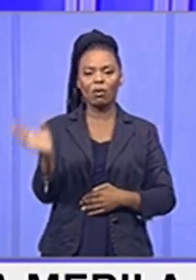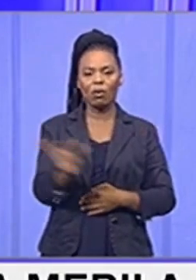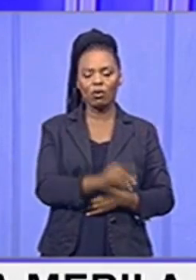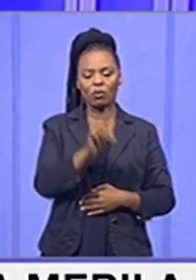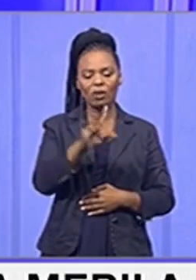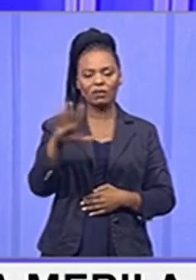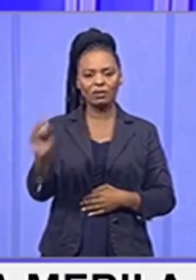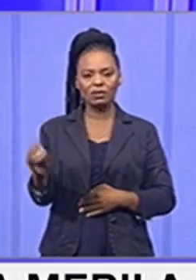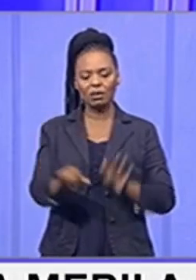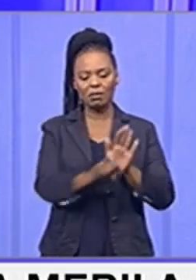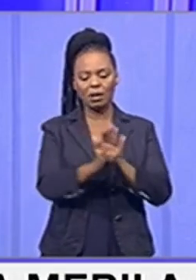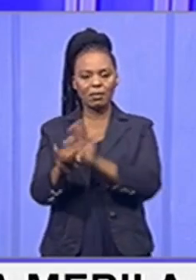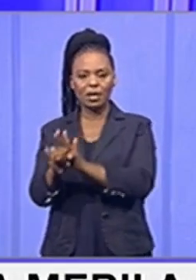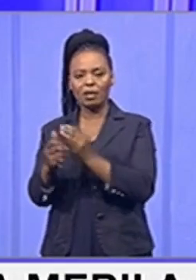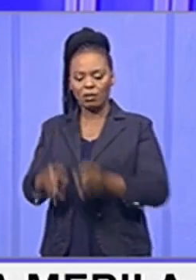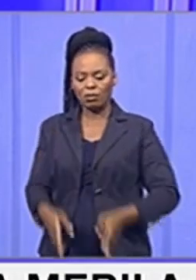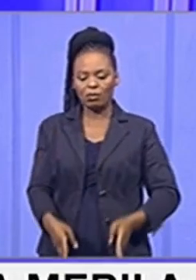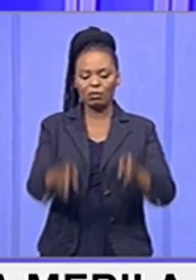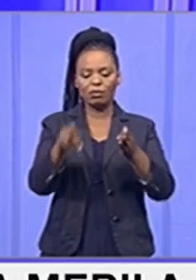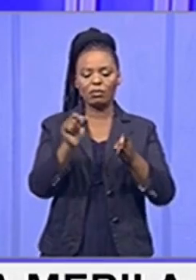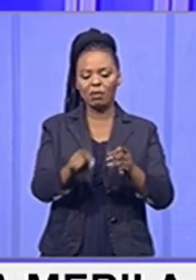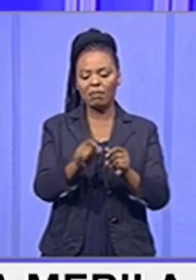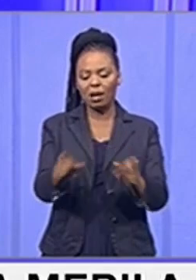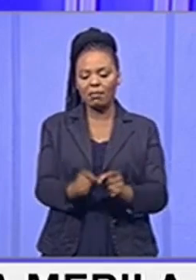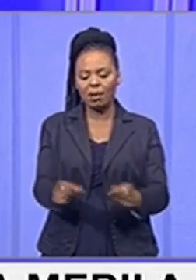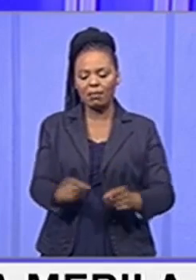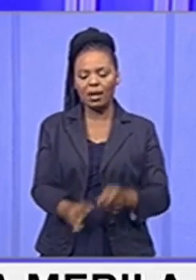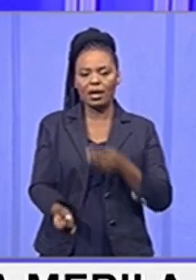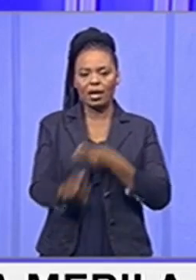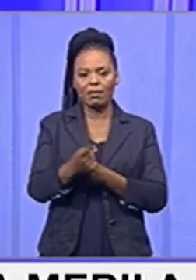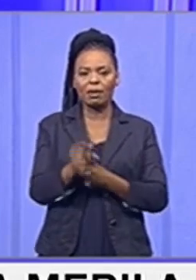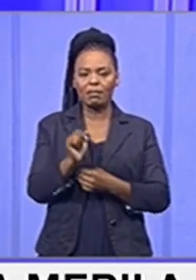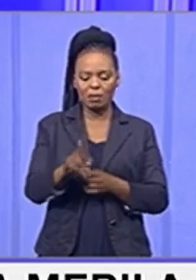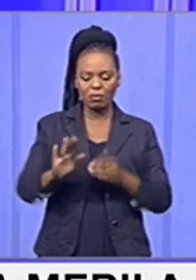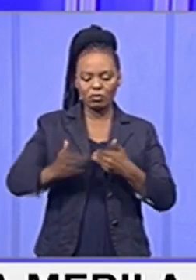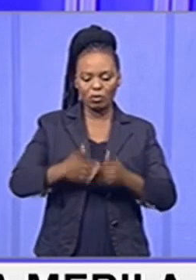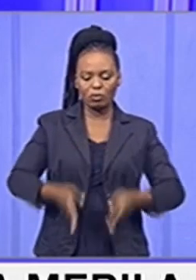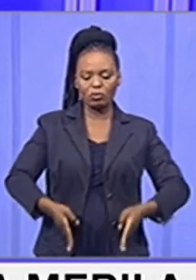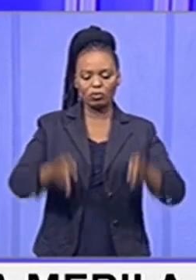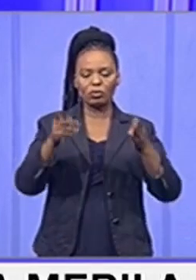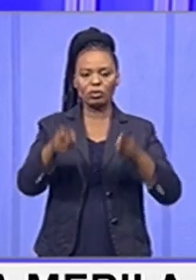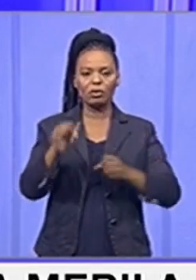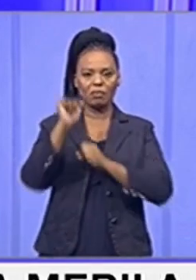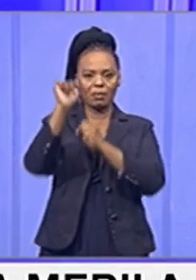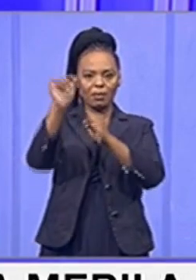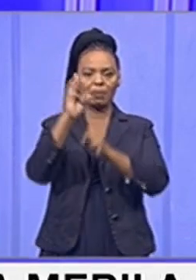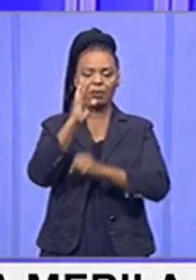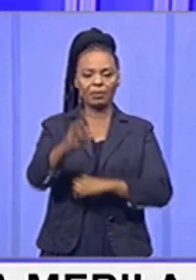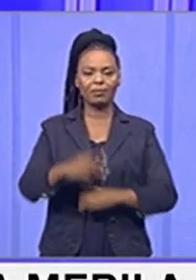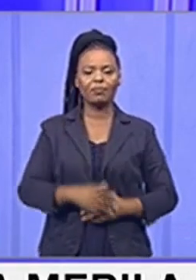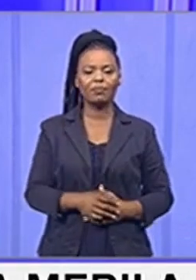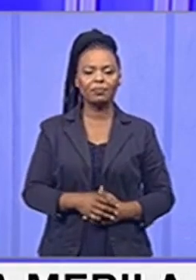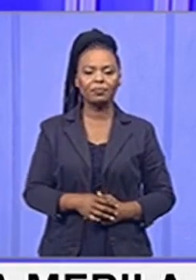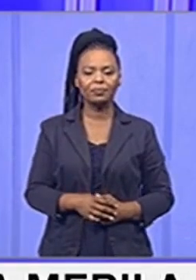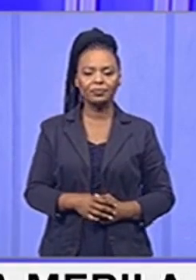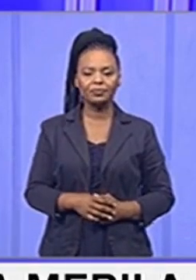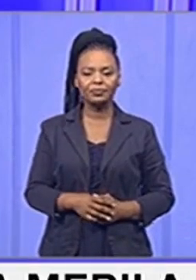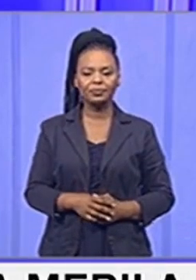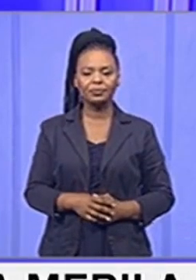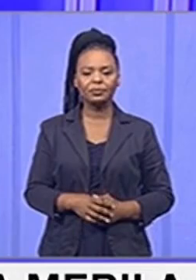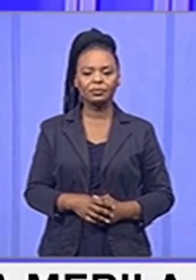tse 150 ho phatlalla le province mo ho tsona e tlang ho kwala mebila e le karolo ya boipelaetso.